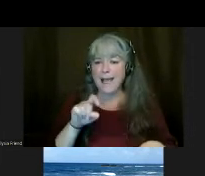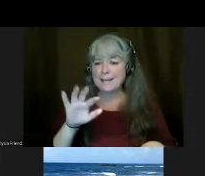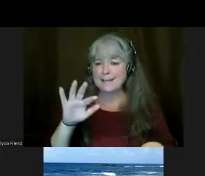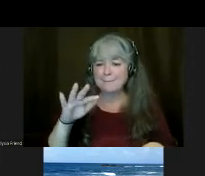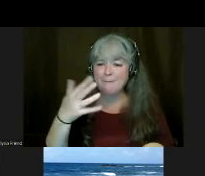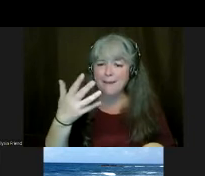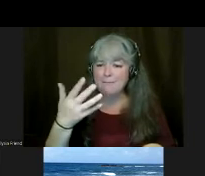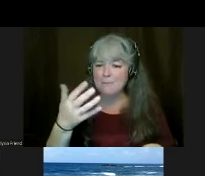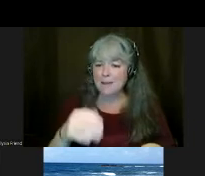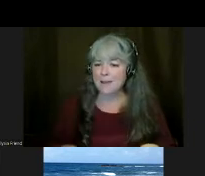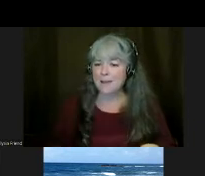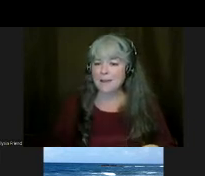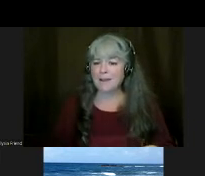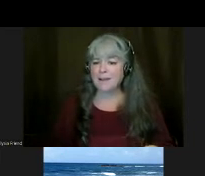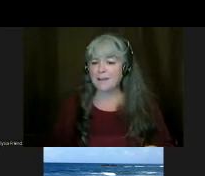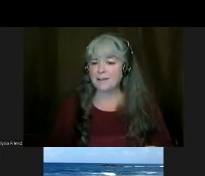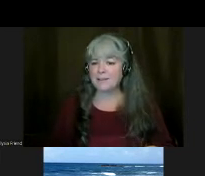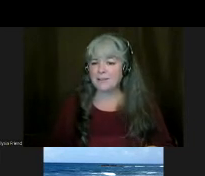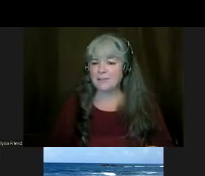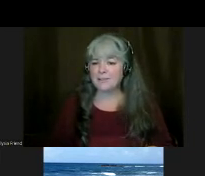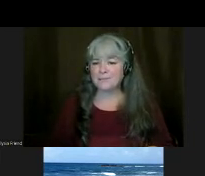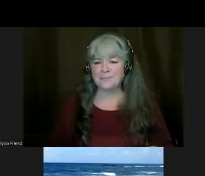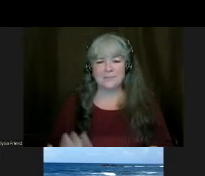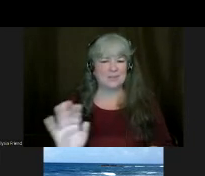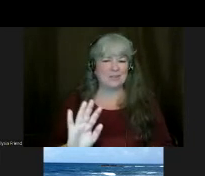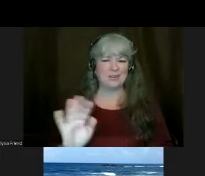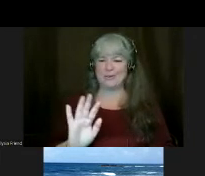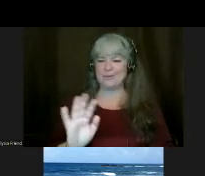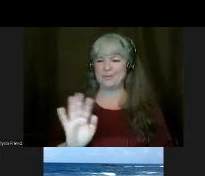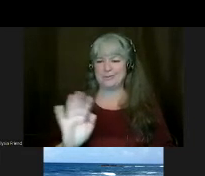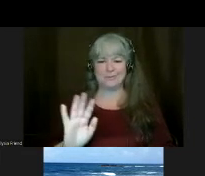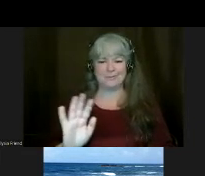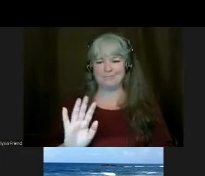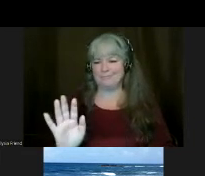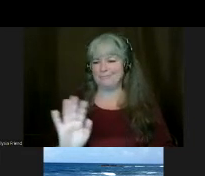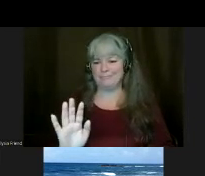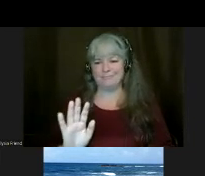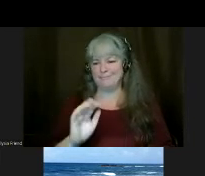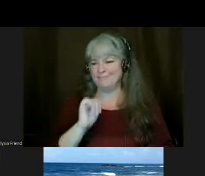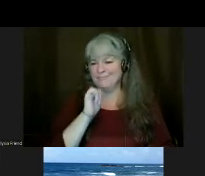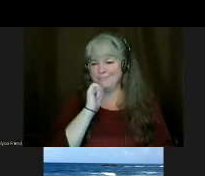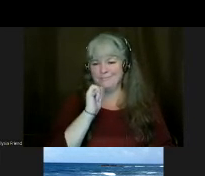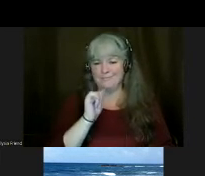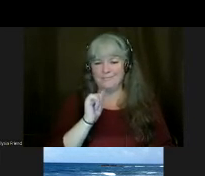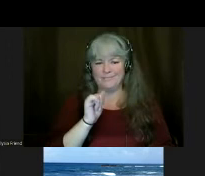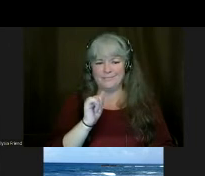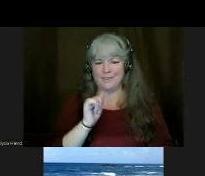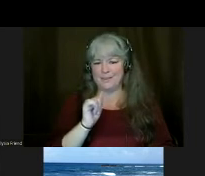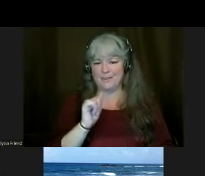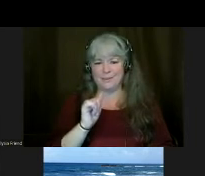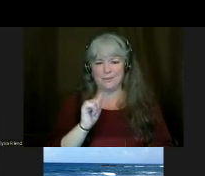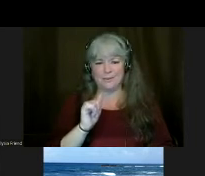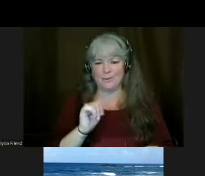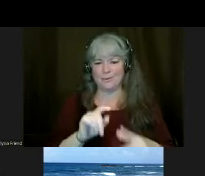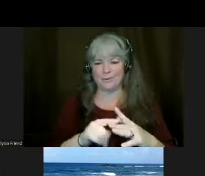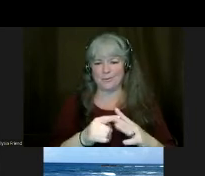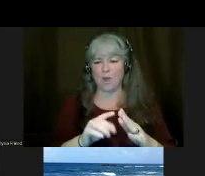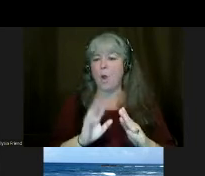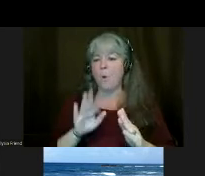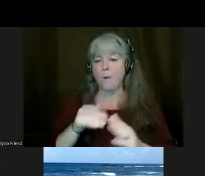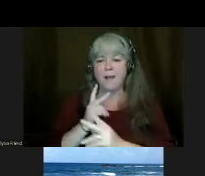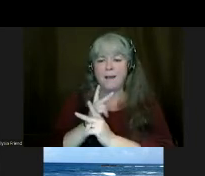$5, you know, don't go there. If they need